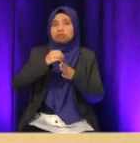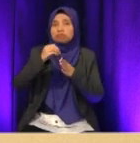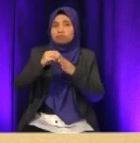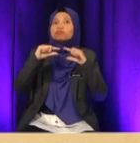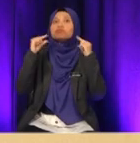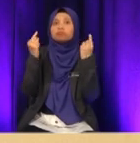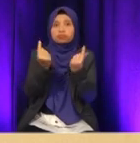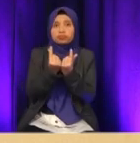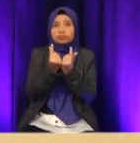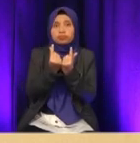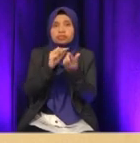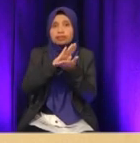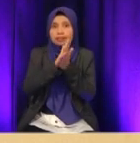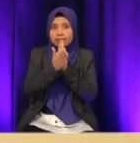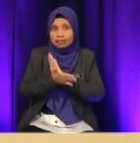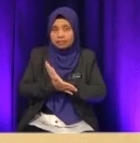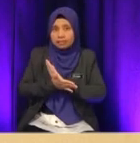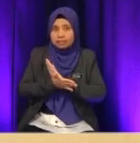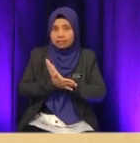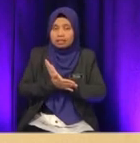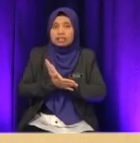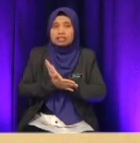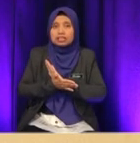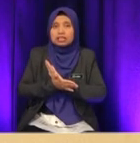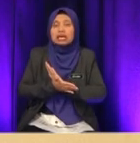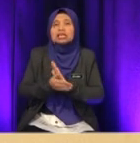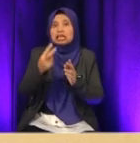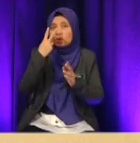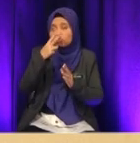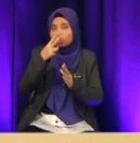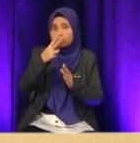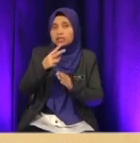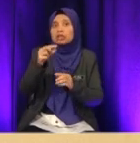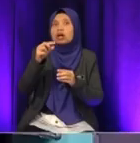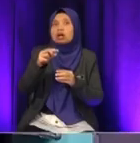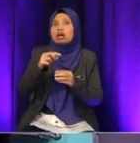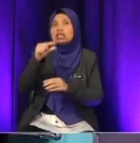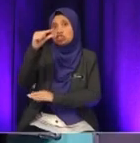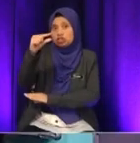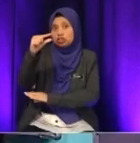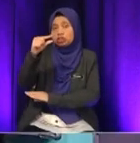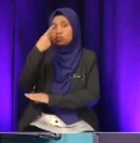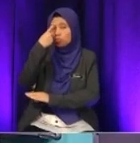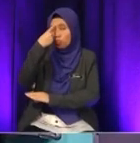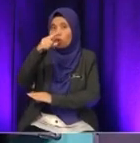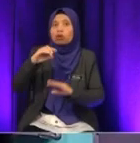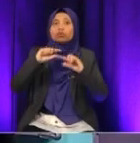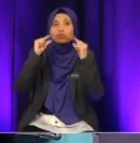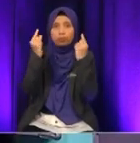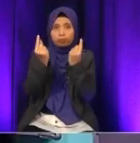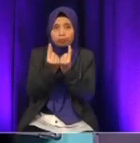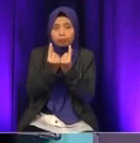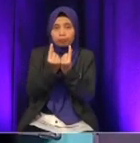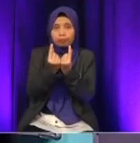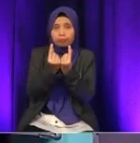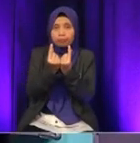So here, our students are going to pop up their letter G if mm-hmm. they think that this activity is suitable for group okay. volunteers. And they're going